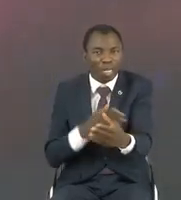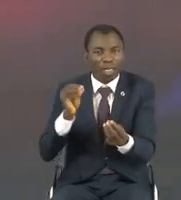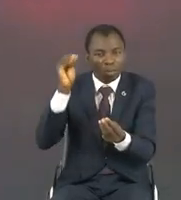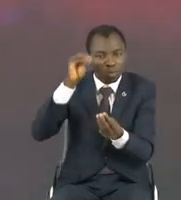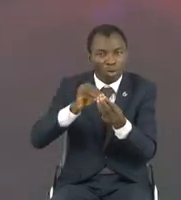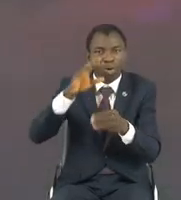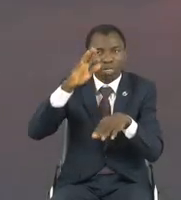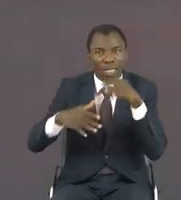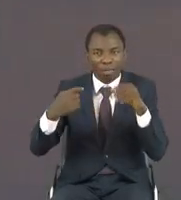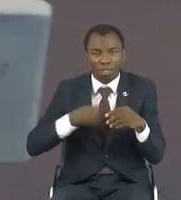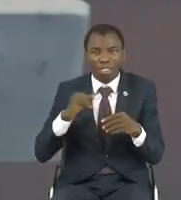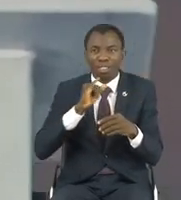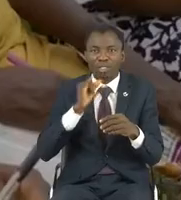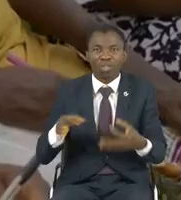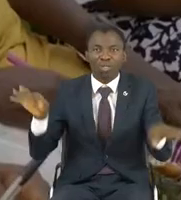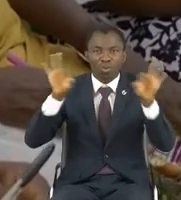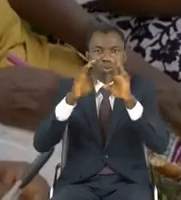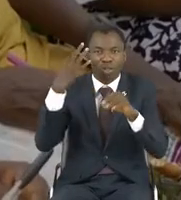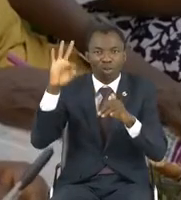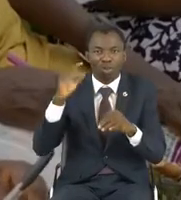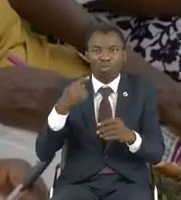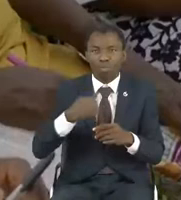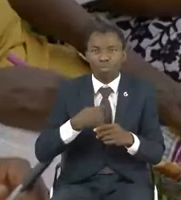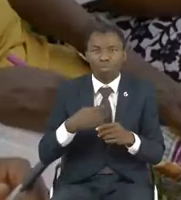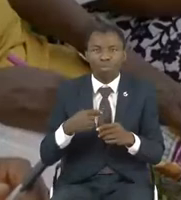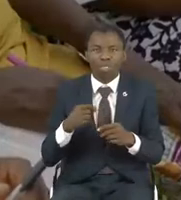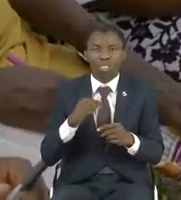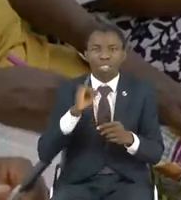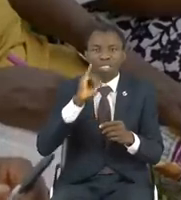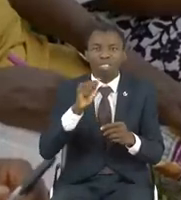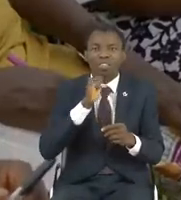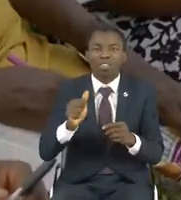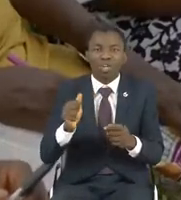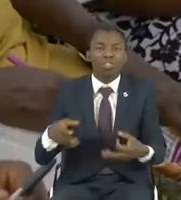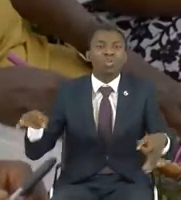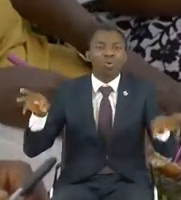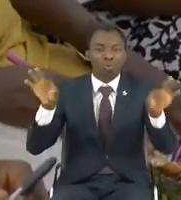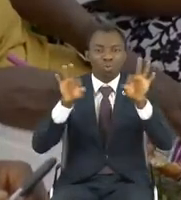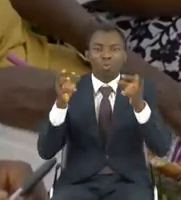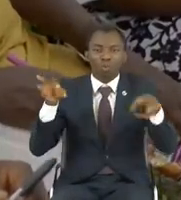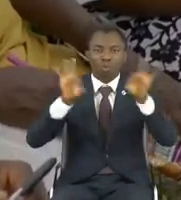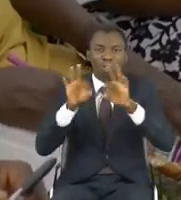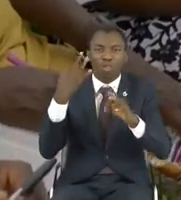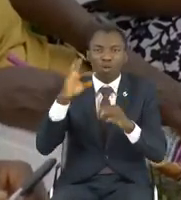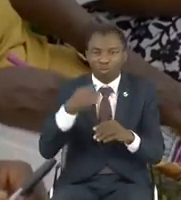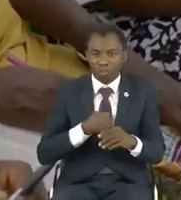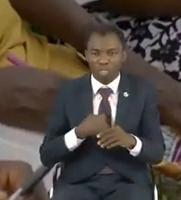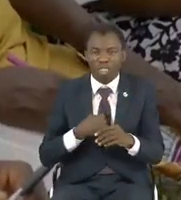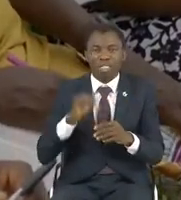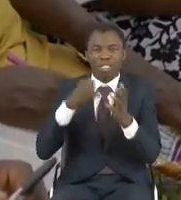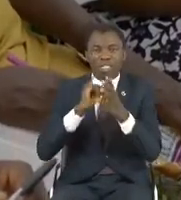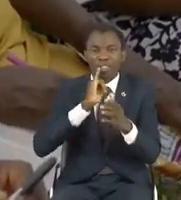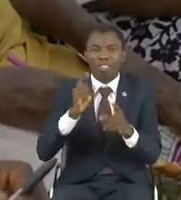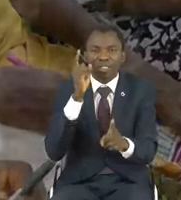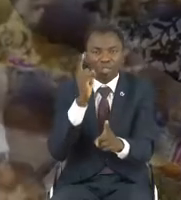is not worthy of me. That brings you to a decision. A decision to say, God will